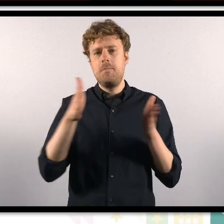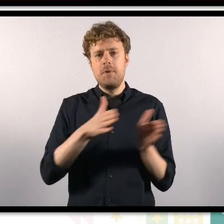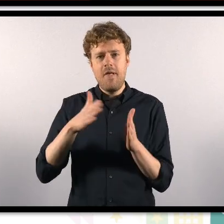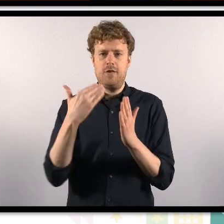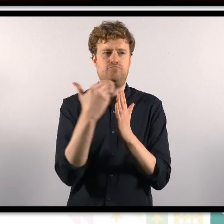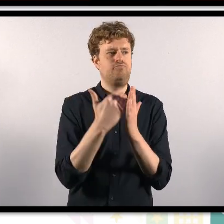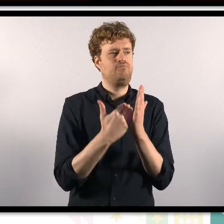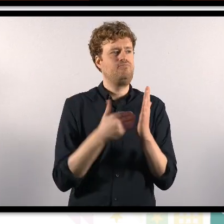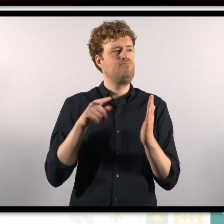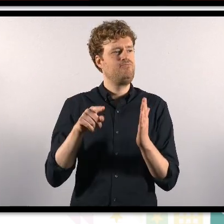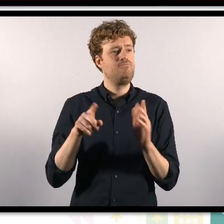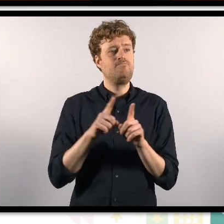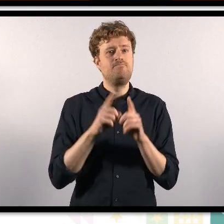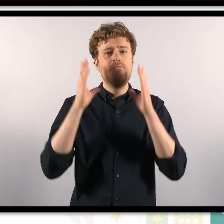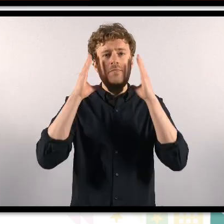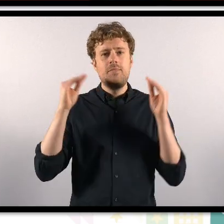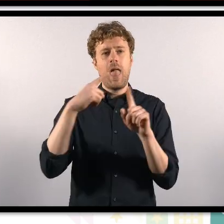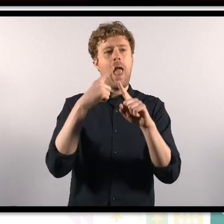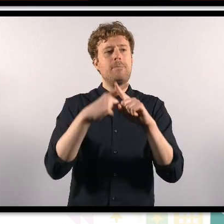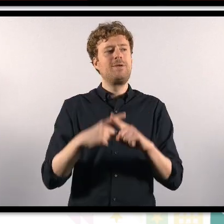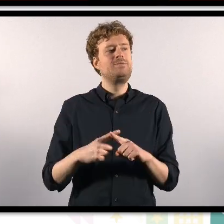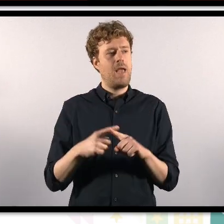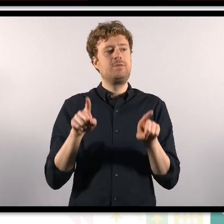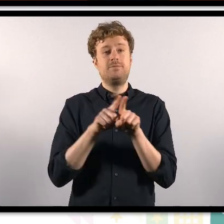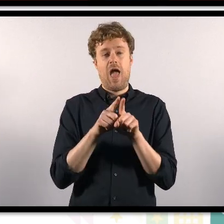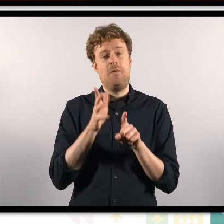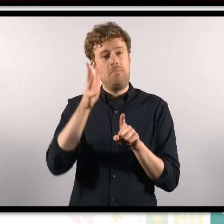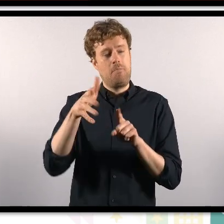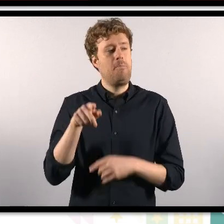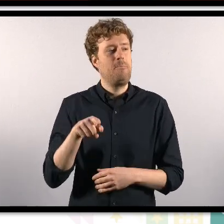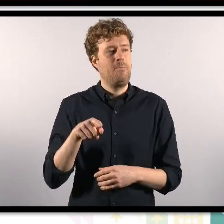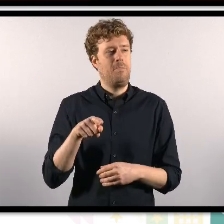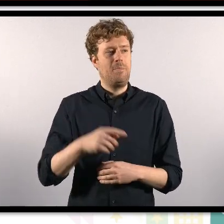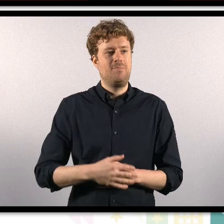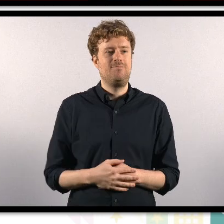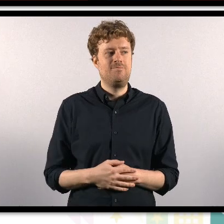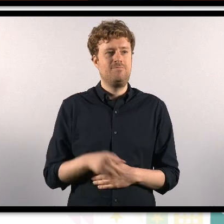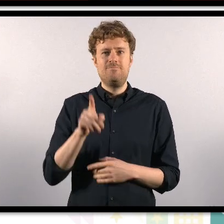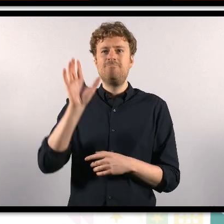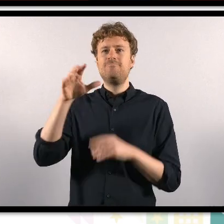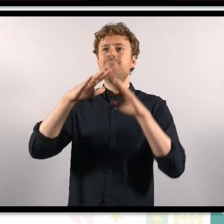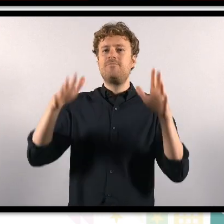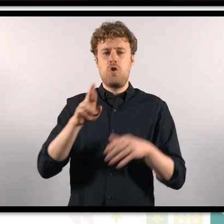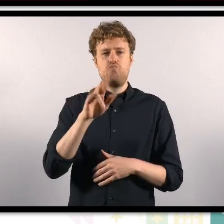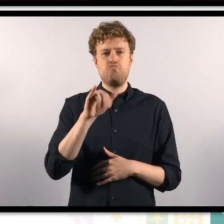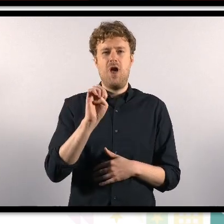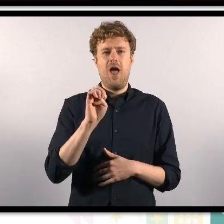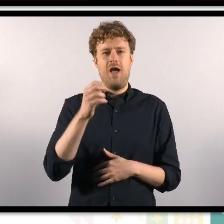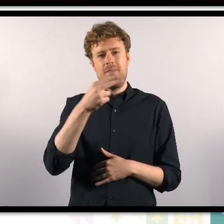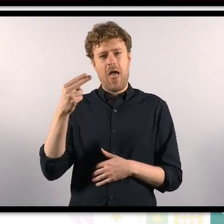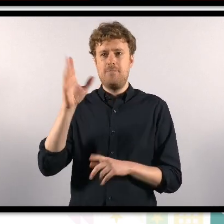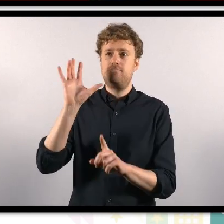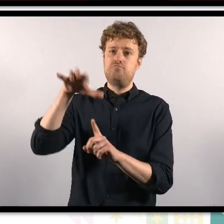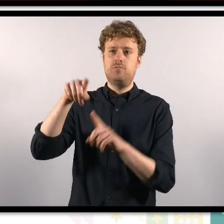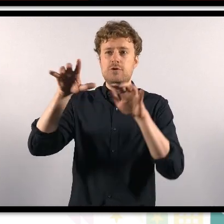in 2026 for KubeCon North America. However, for the year after that, we've already